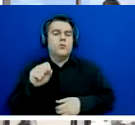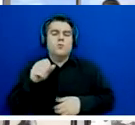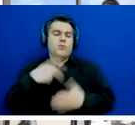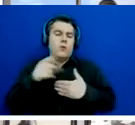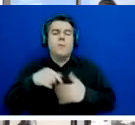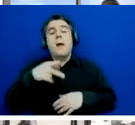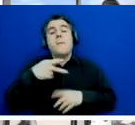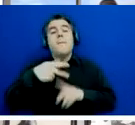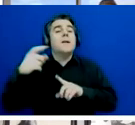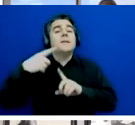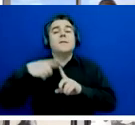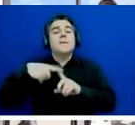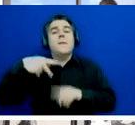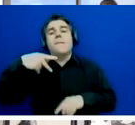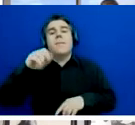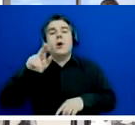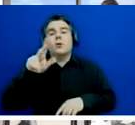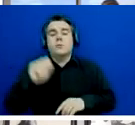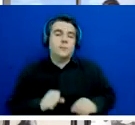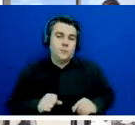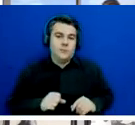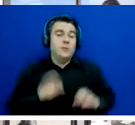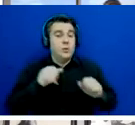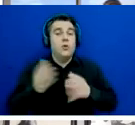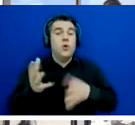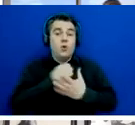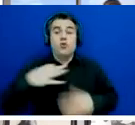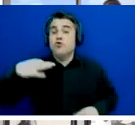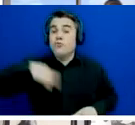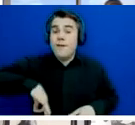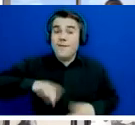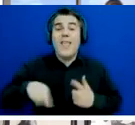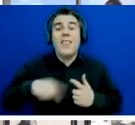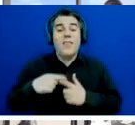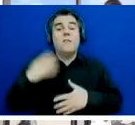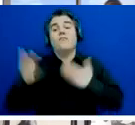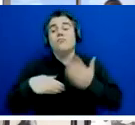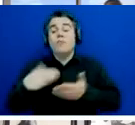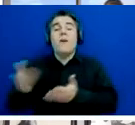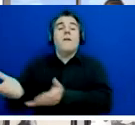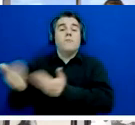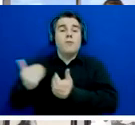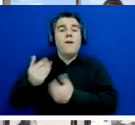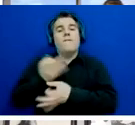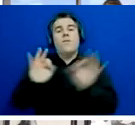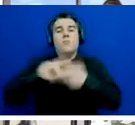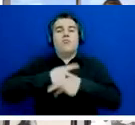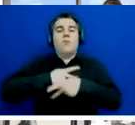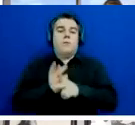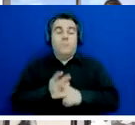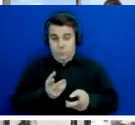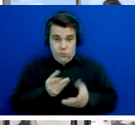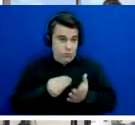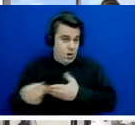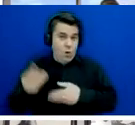subscription processes, qualifying subscription, you can earn credits that you can then redeem free products for. Well, when you buy a welcome pack,